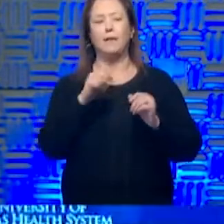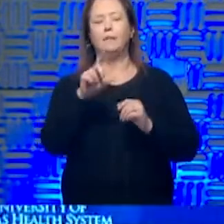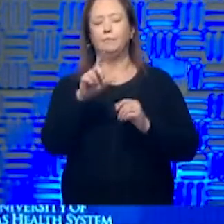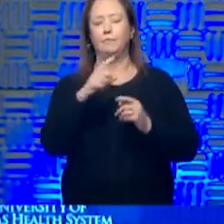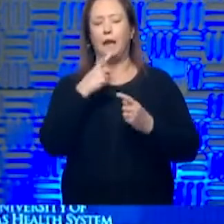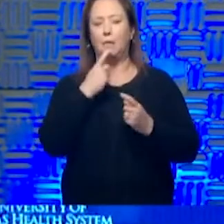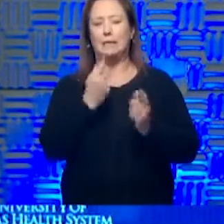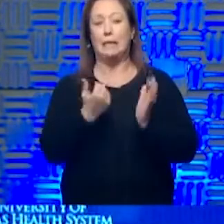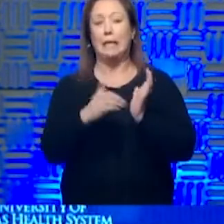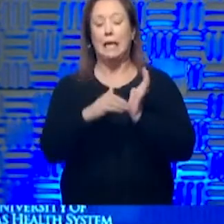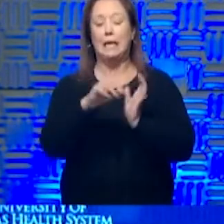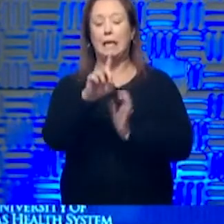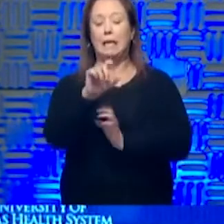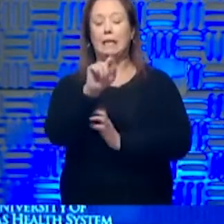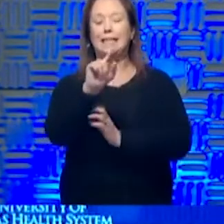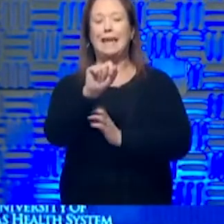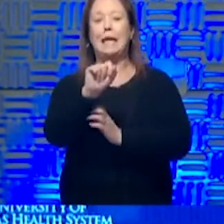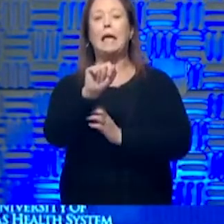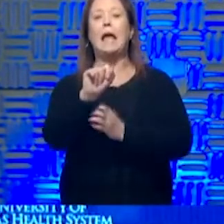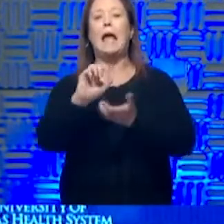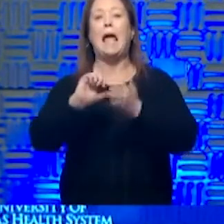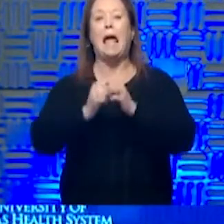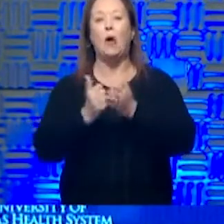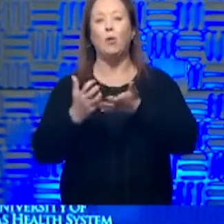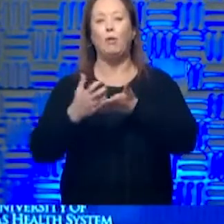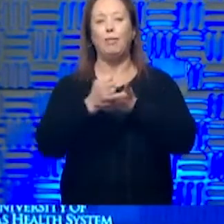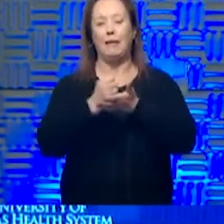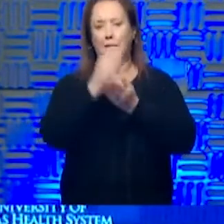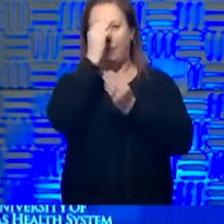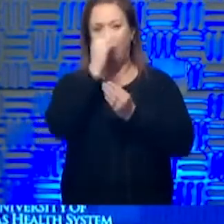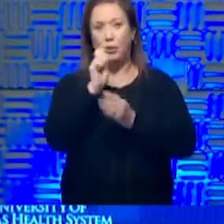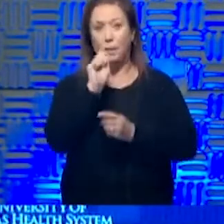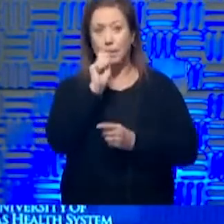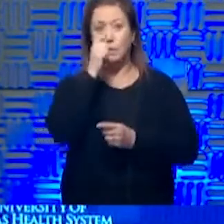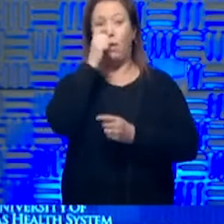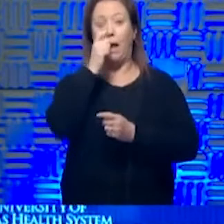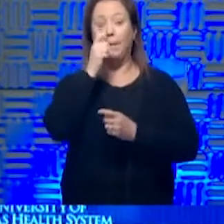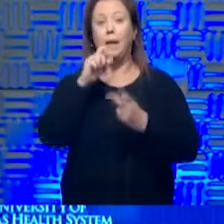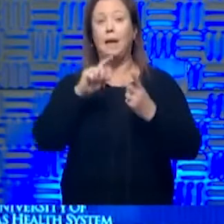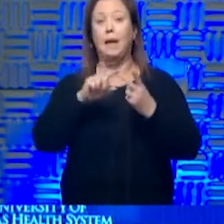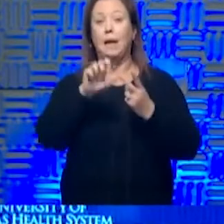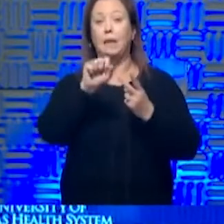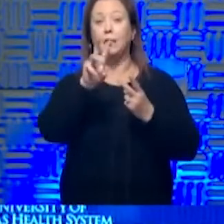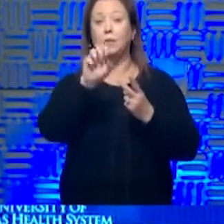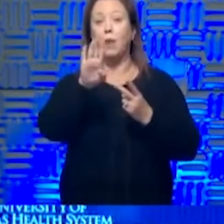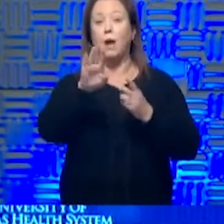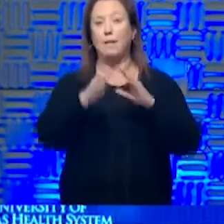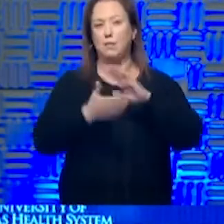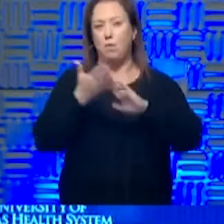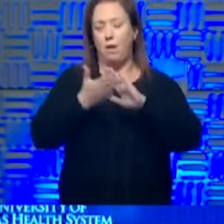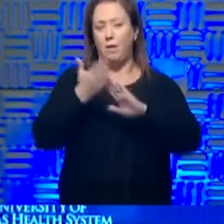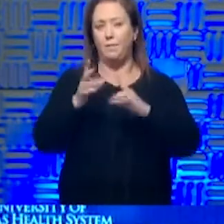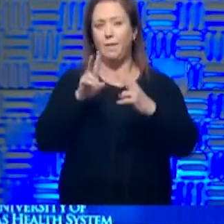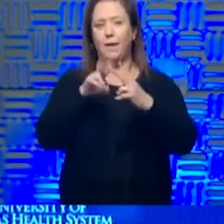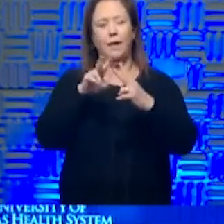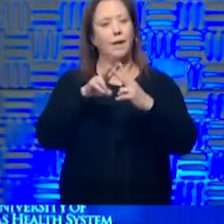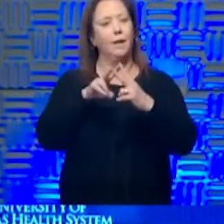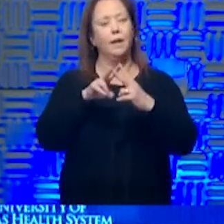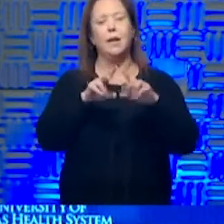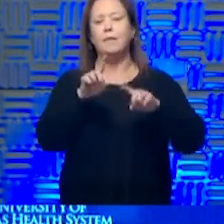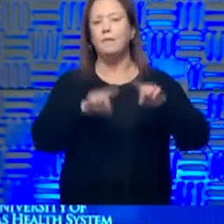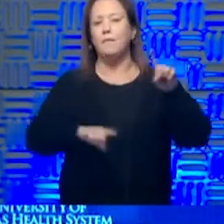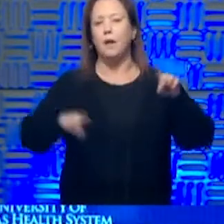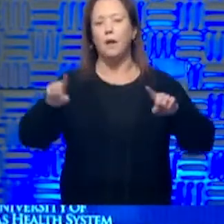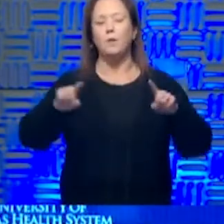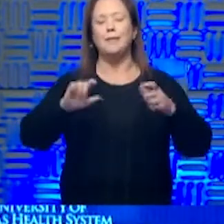data, there's a question of how you collected the swab and how the swab gets run. I think the biggest variable is in how